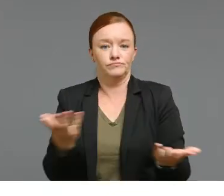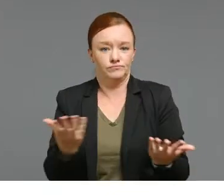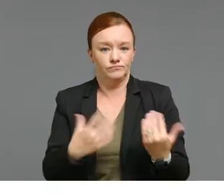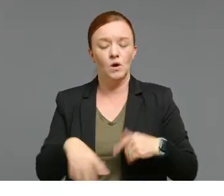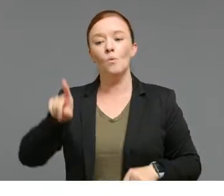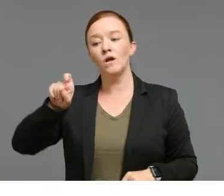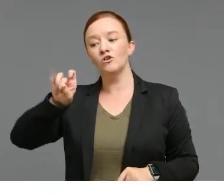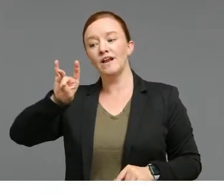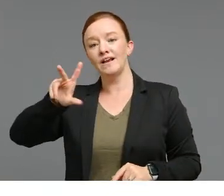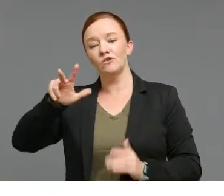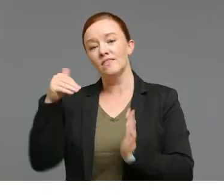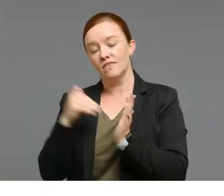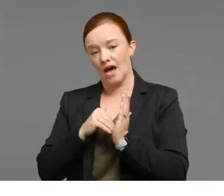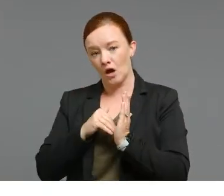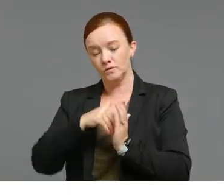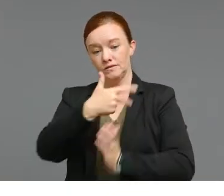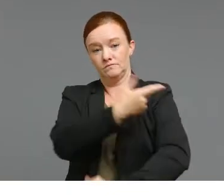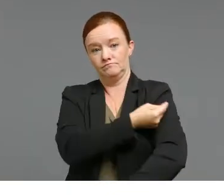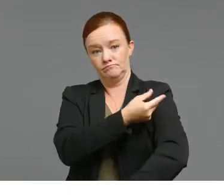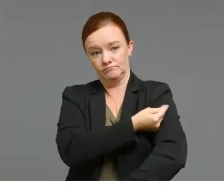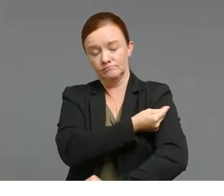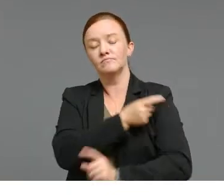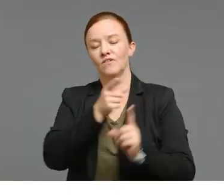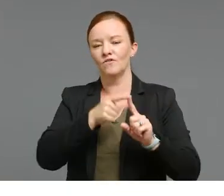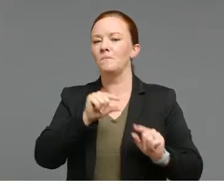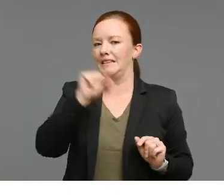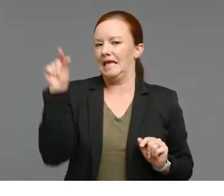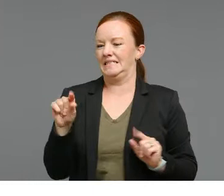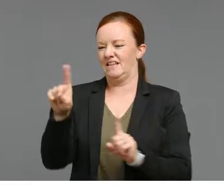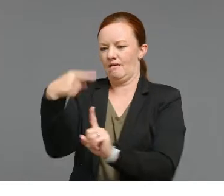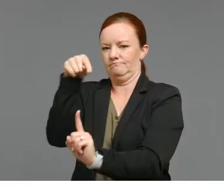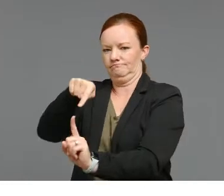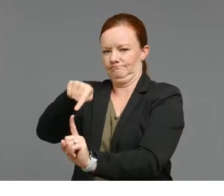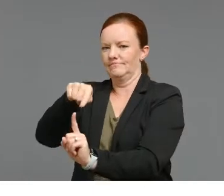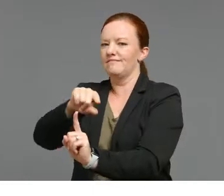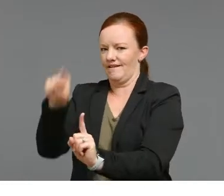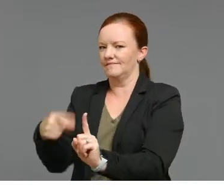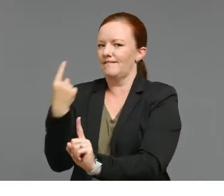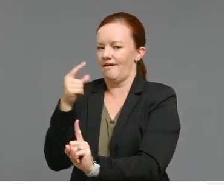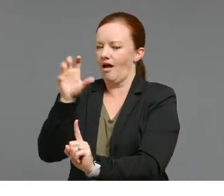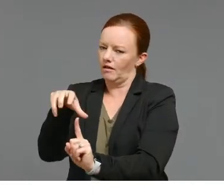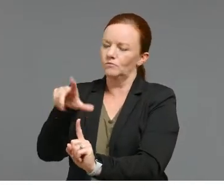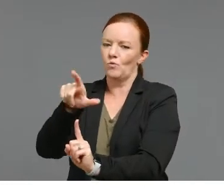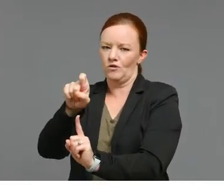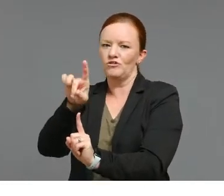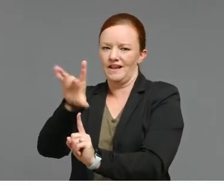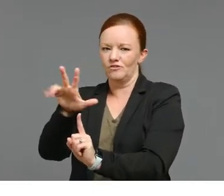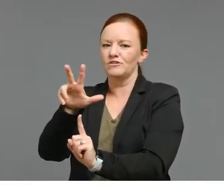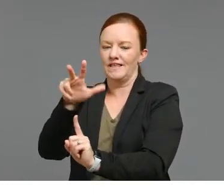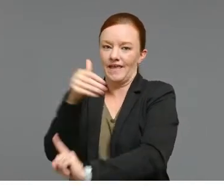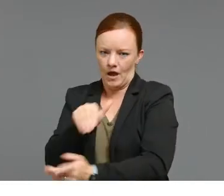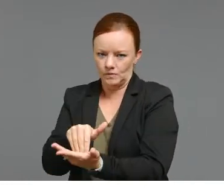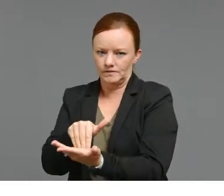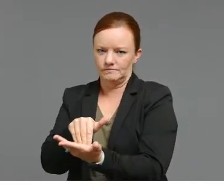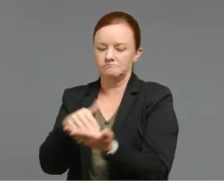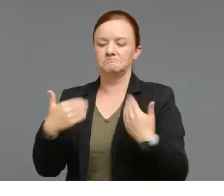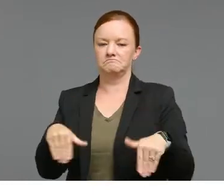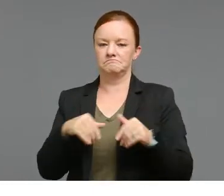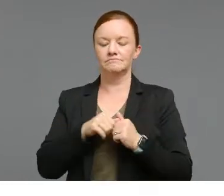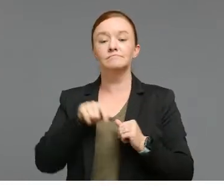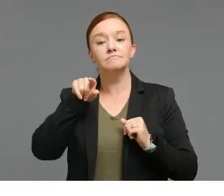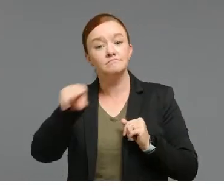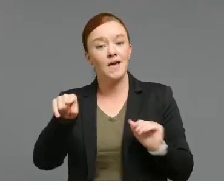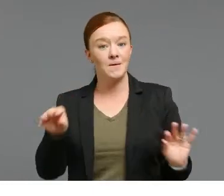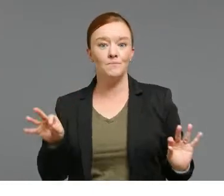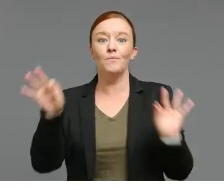doses have been administered in Glendale at our state sites in Glendale alone. While they have been an important strategy